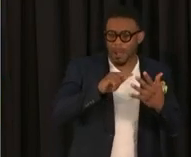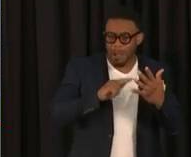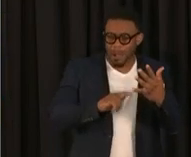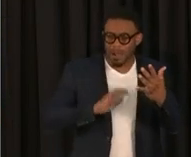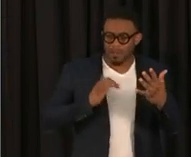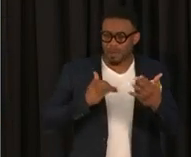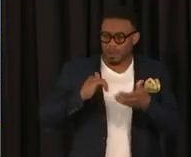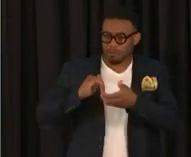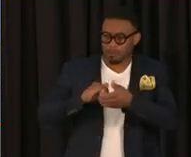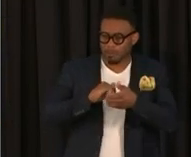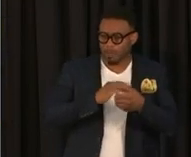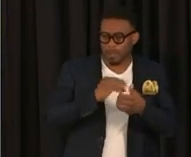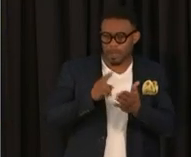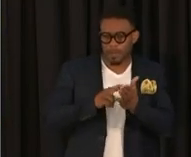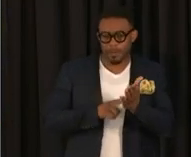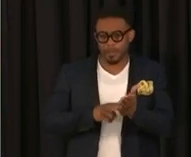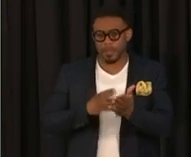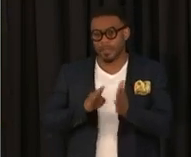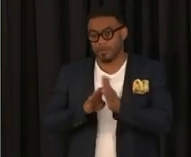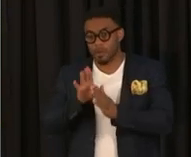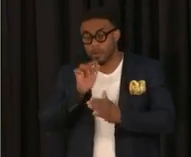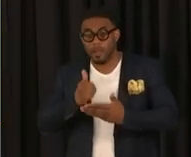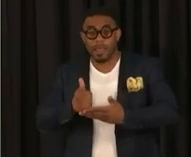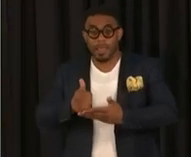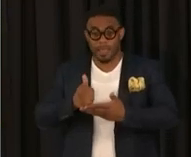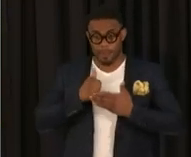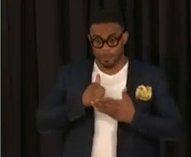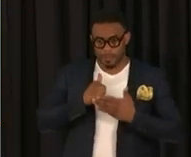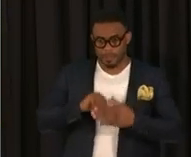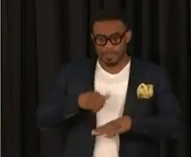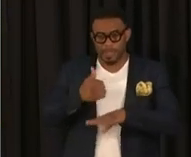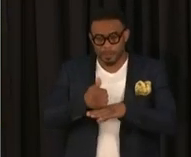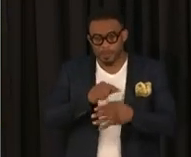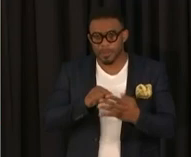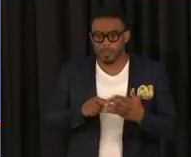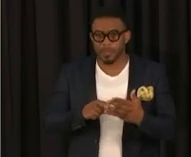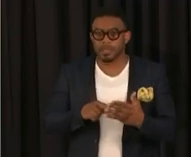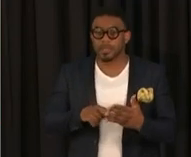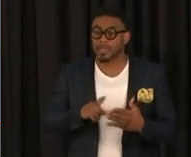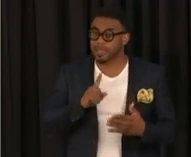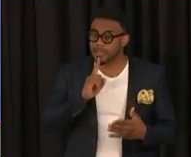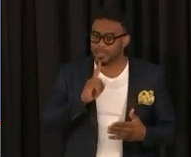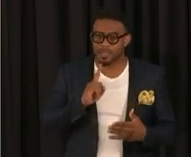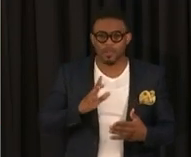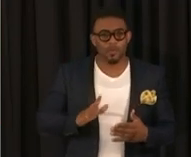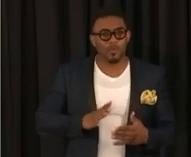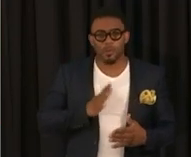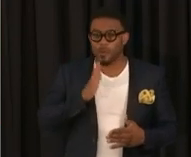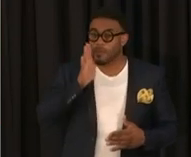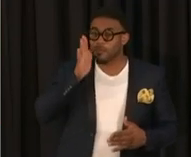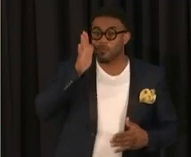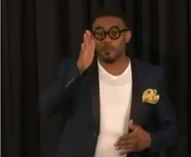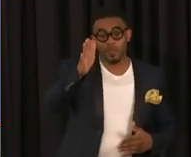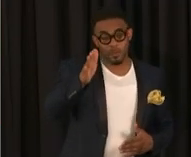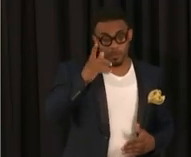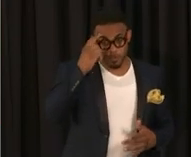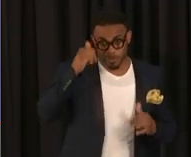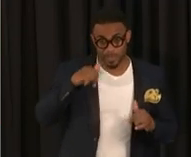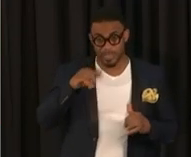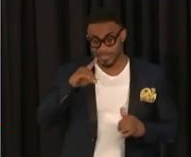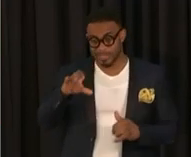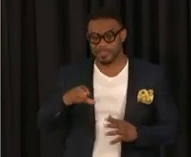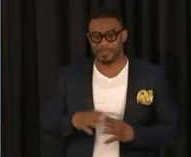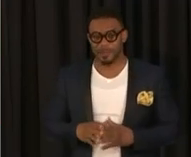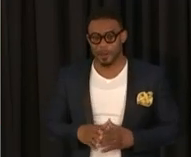and all of our contractors and developers who help us implement this, it is a robust future for the